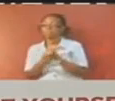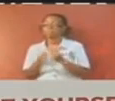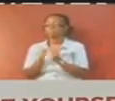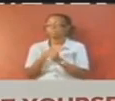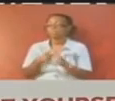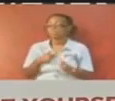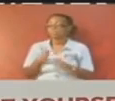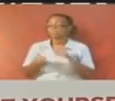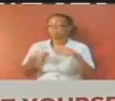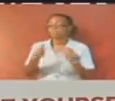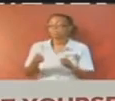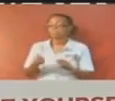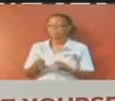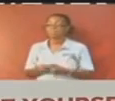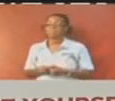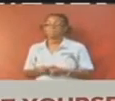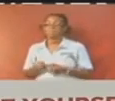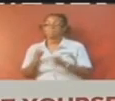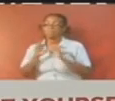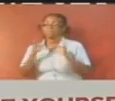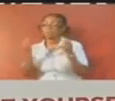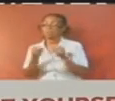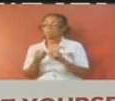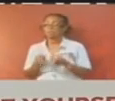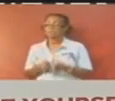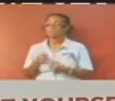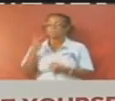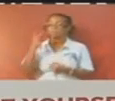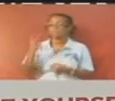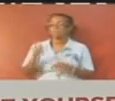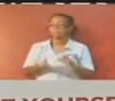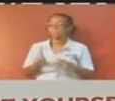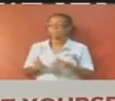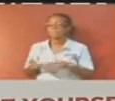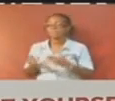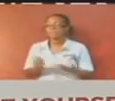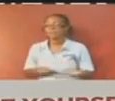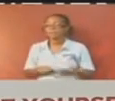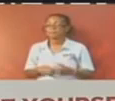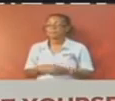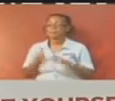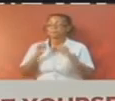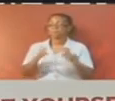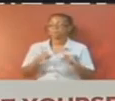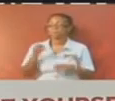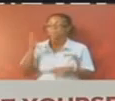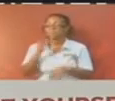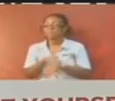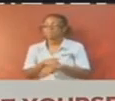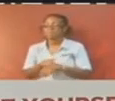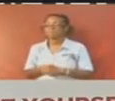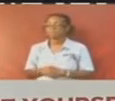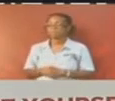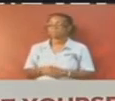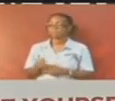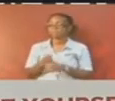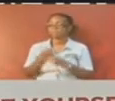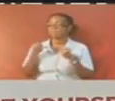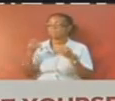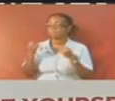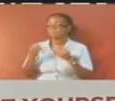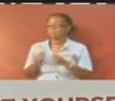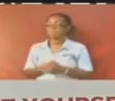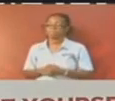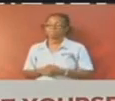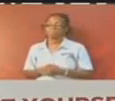We got news last night around 9 o'clock. Dr. Richards was there together with Dr. Trotman and everything, that a patient had just died